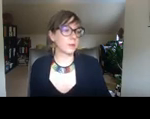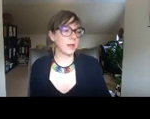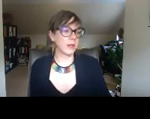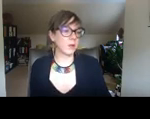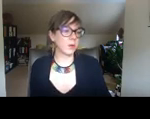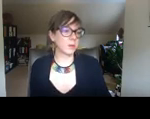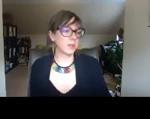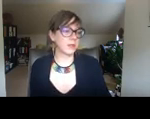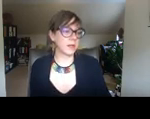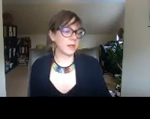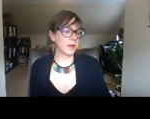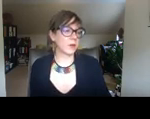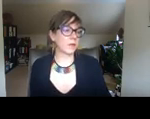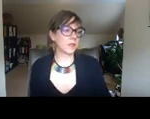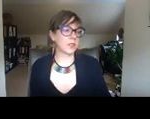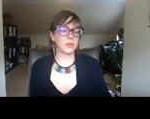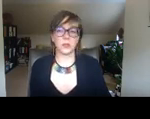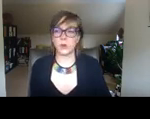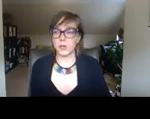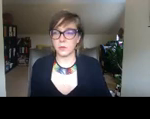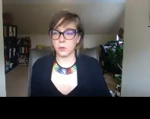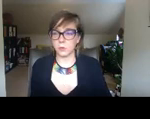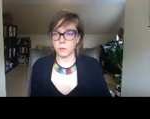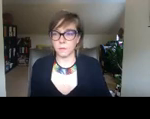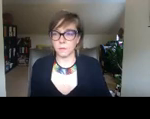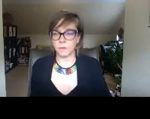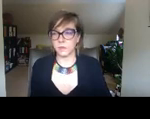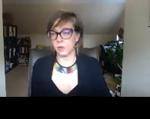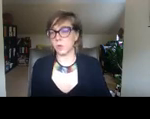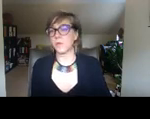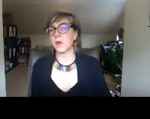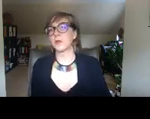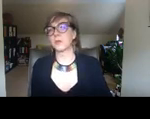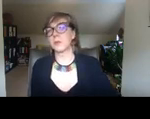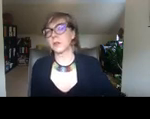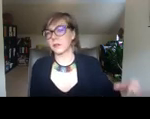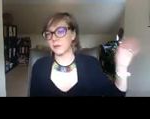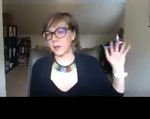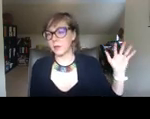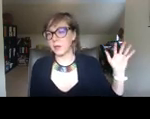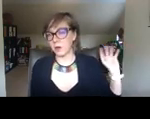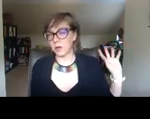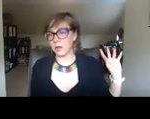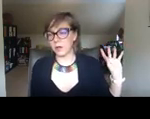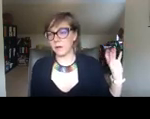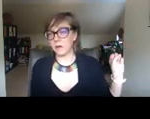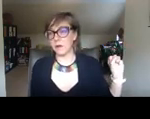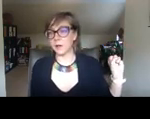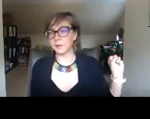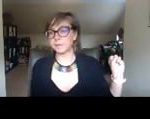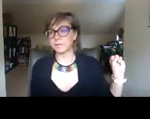to explain what is being said in other conversations occurring in the room. So presumably it's a family